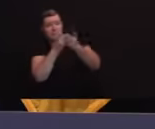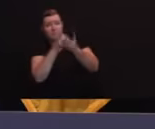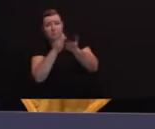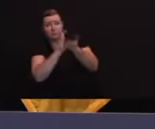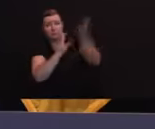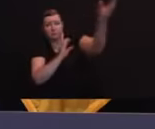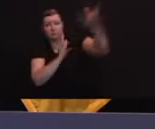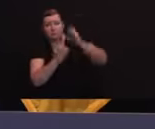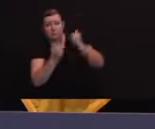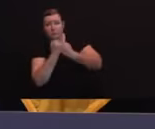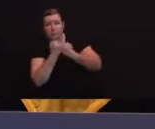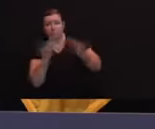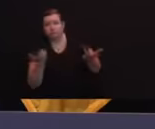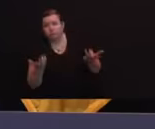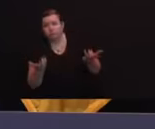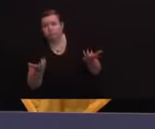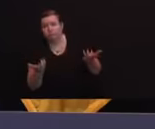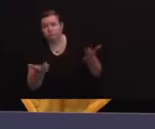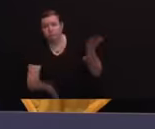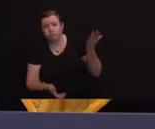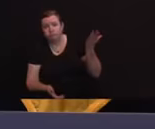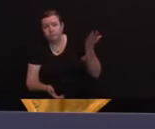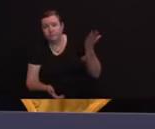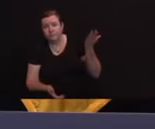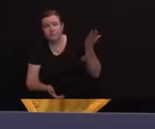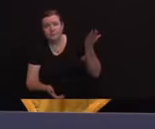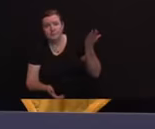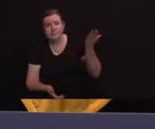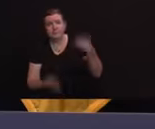To your first question, Elise, we are getting more capacity.